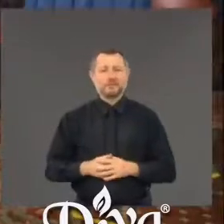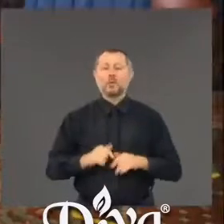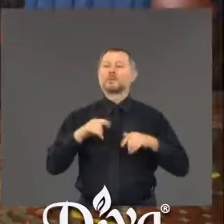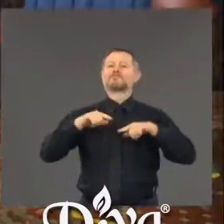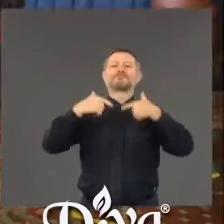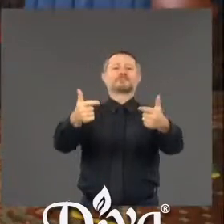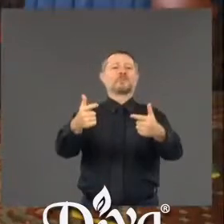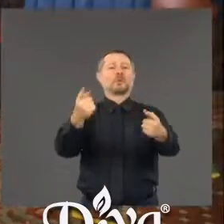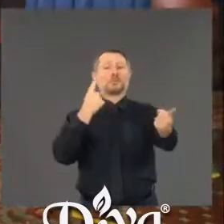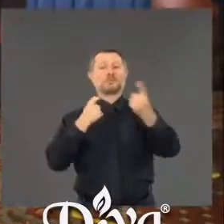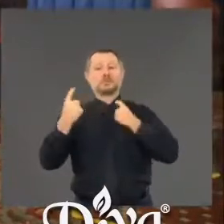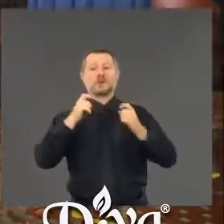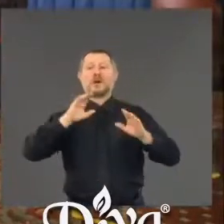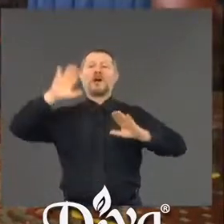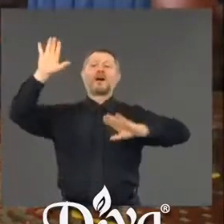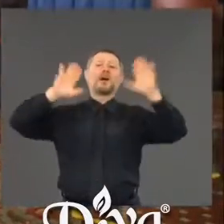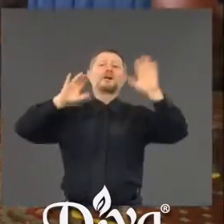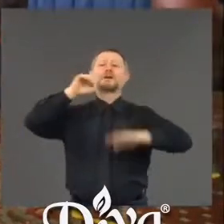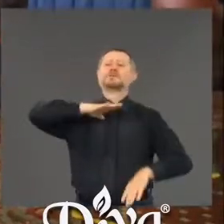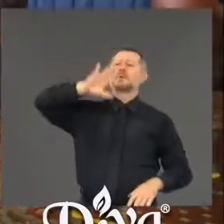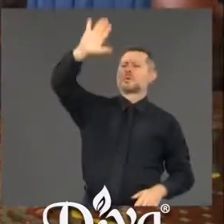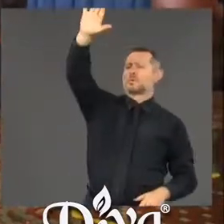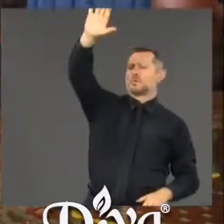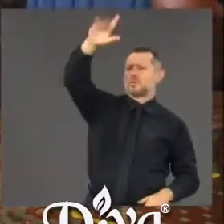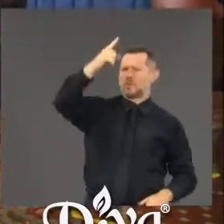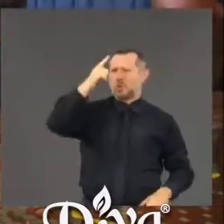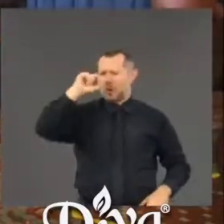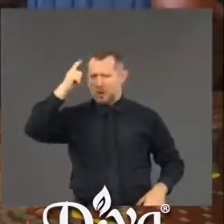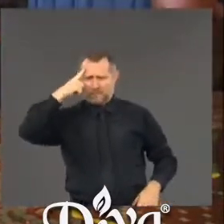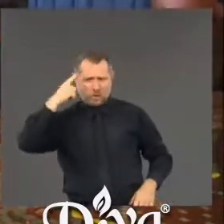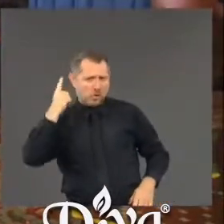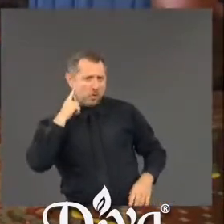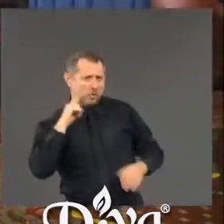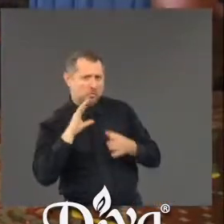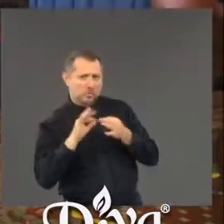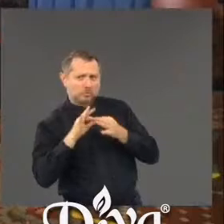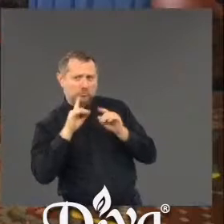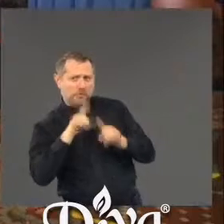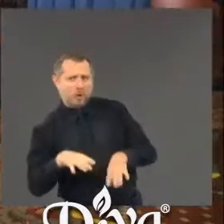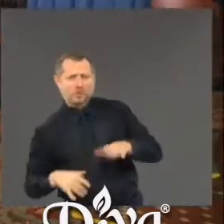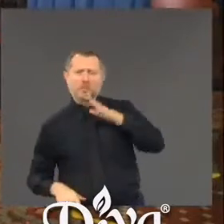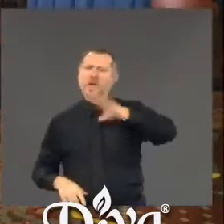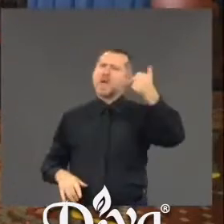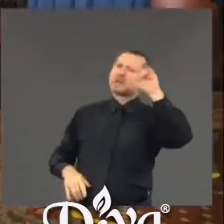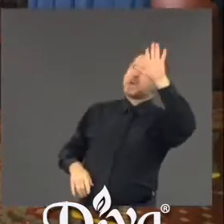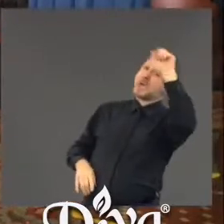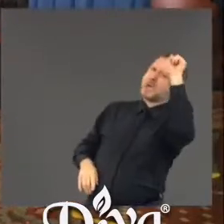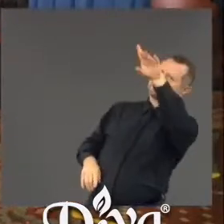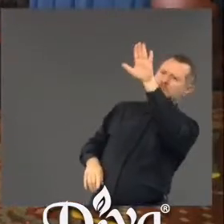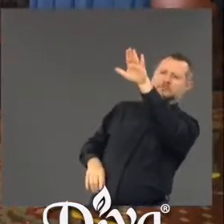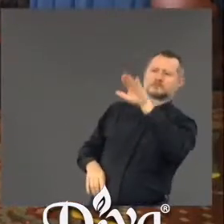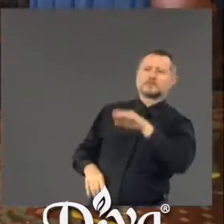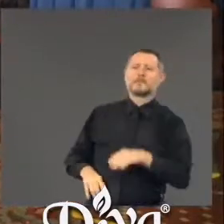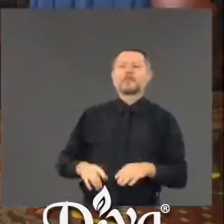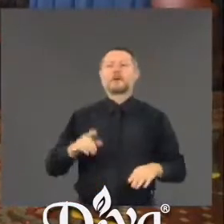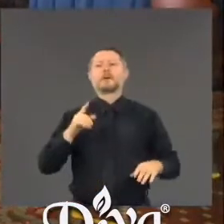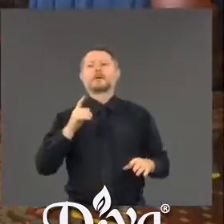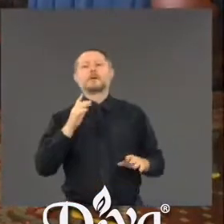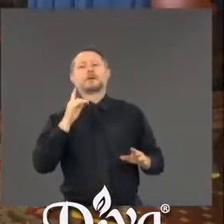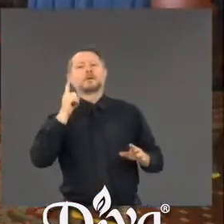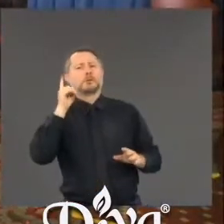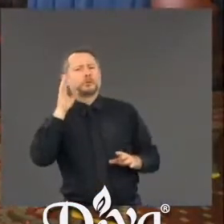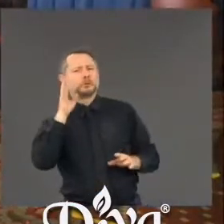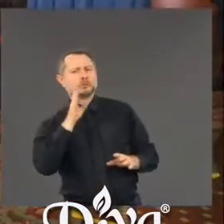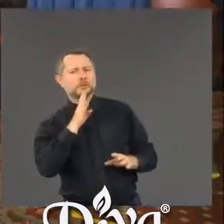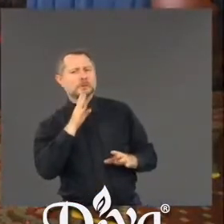Questions? We've seen a lot of reports. We've heard from a lot of families who have loved ones in nursing homes and in group